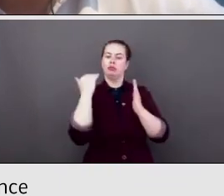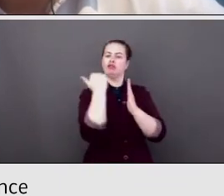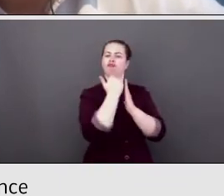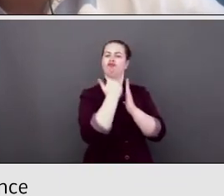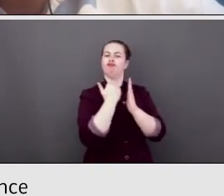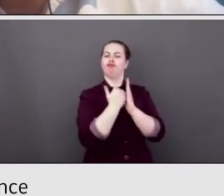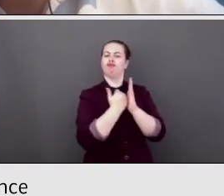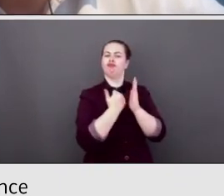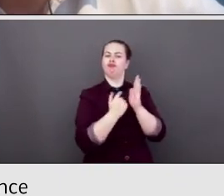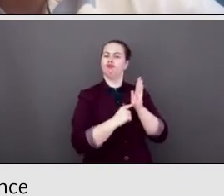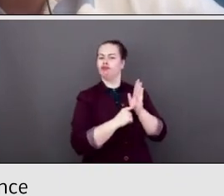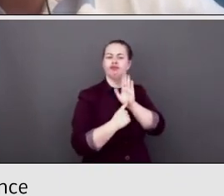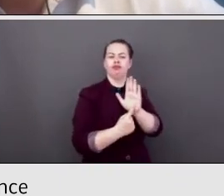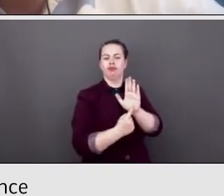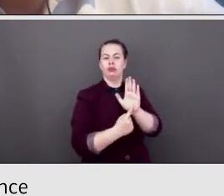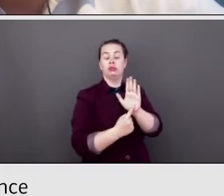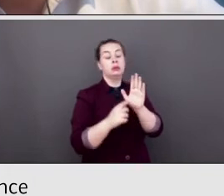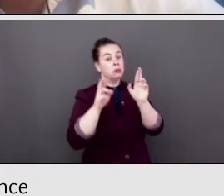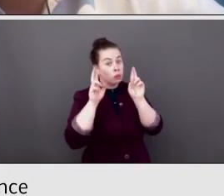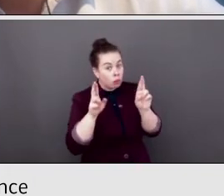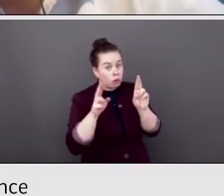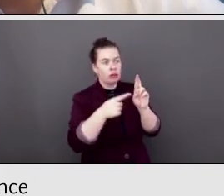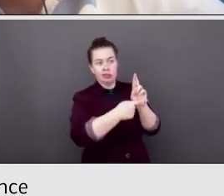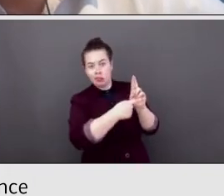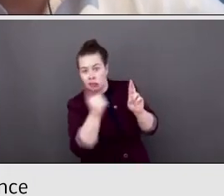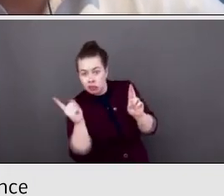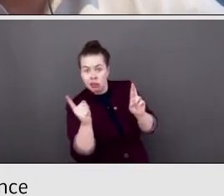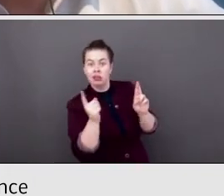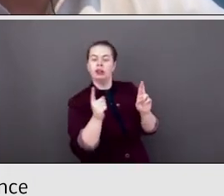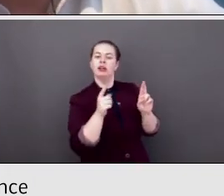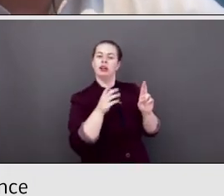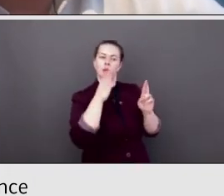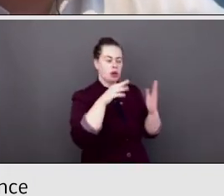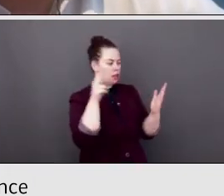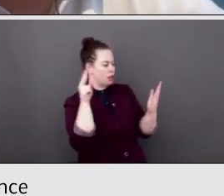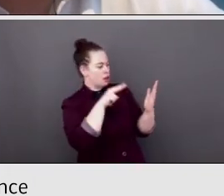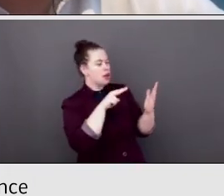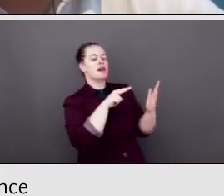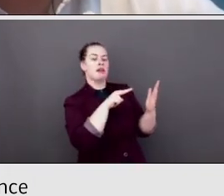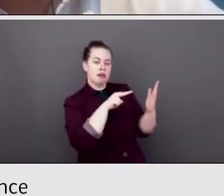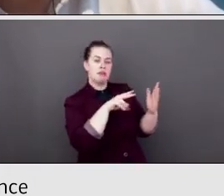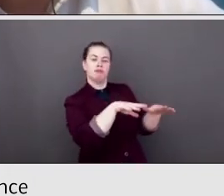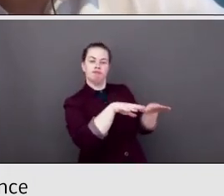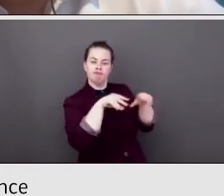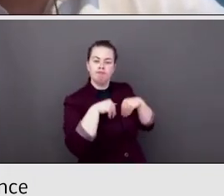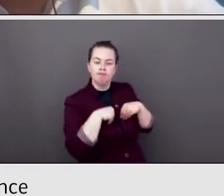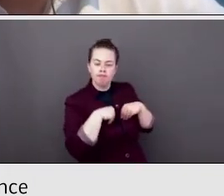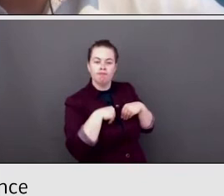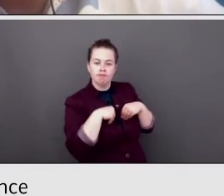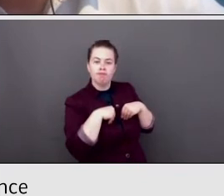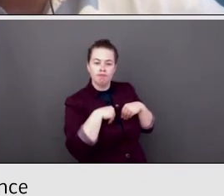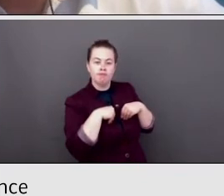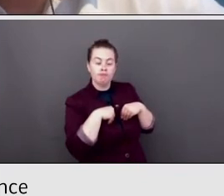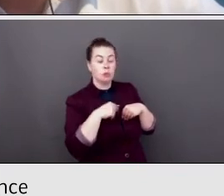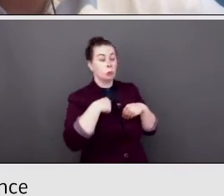social care that could potentially be integrated and adopted by the standardization development organizations, especially